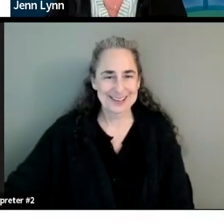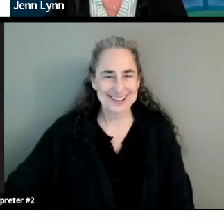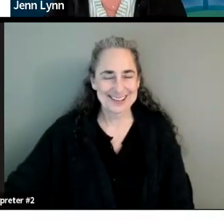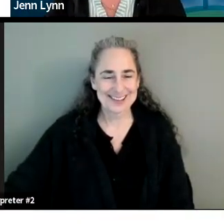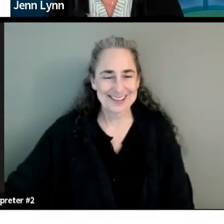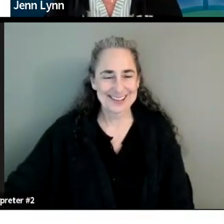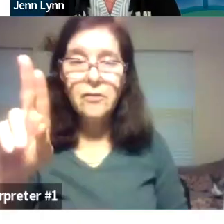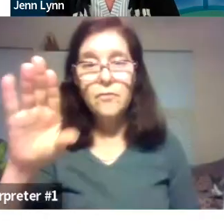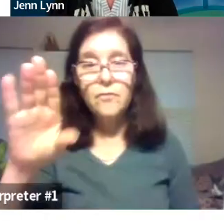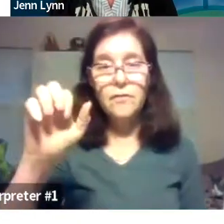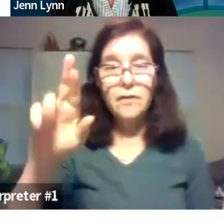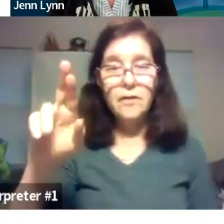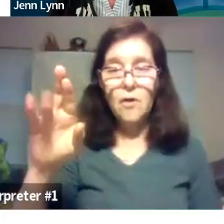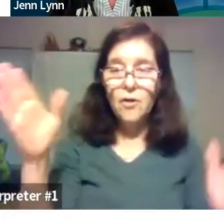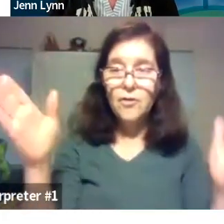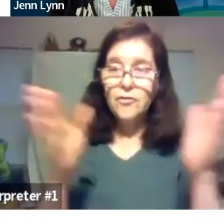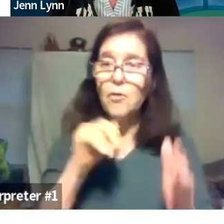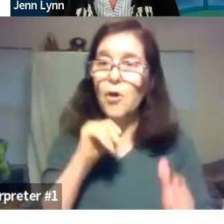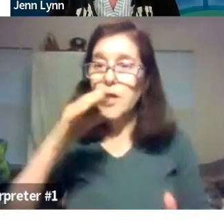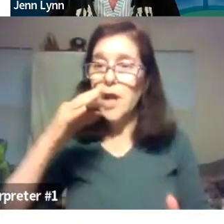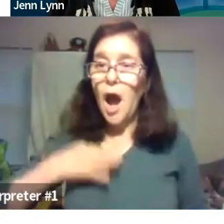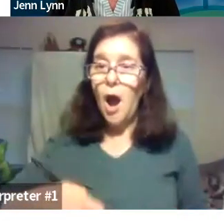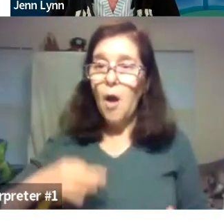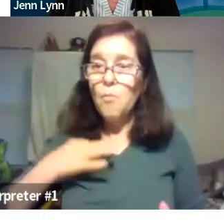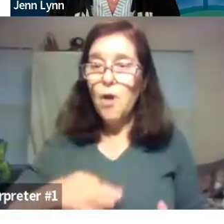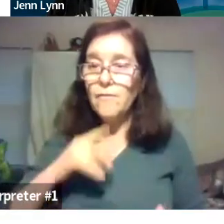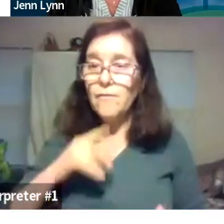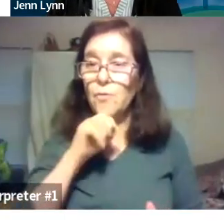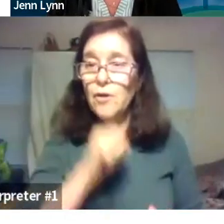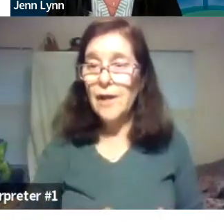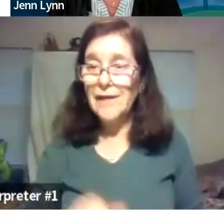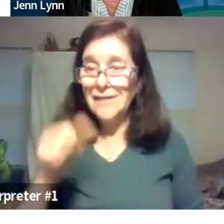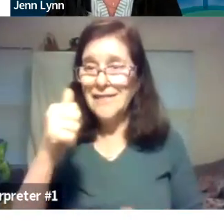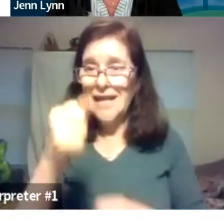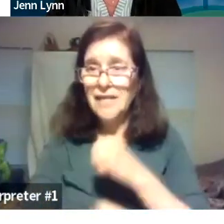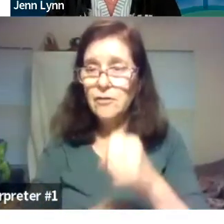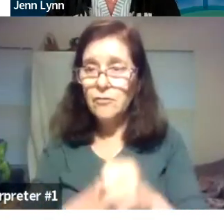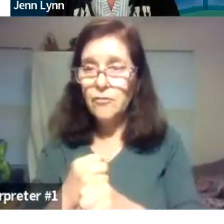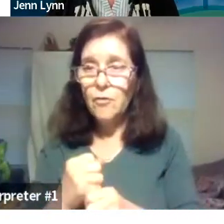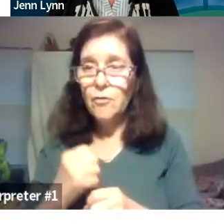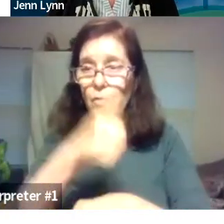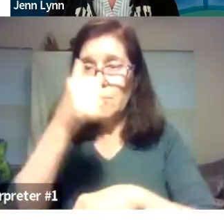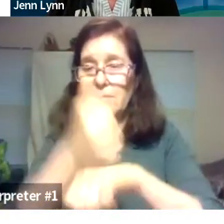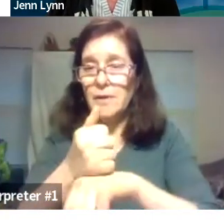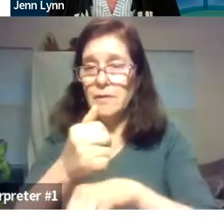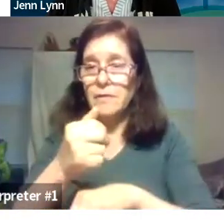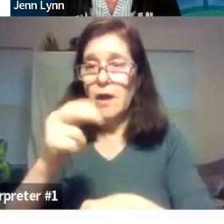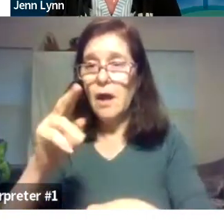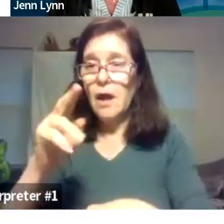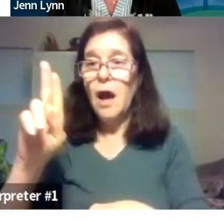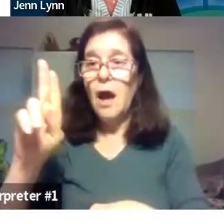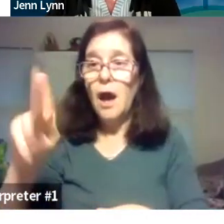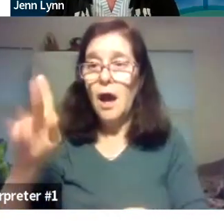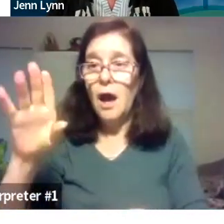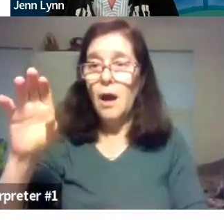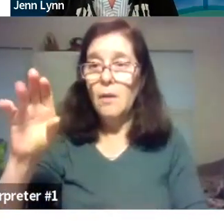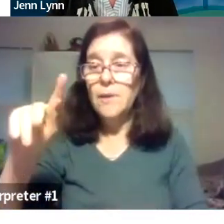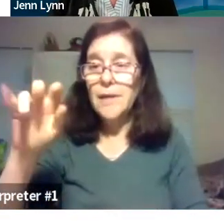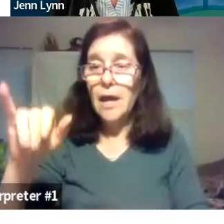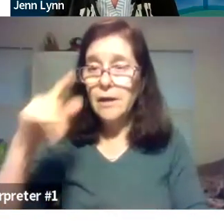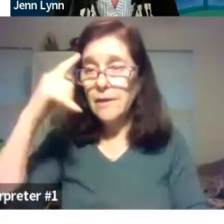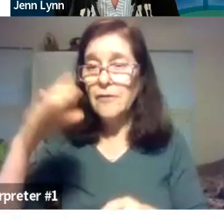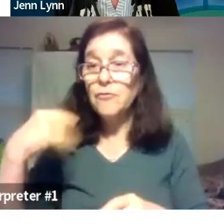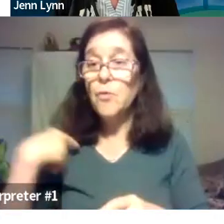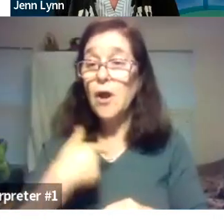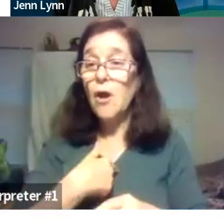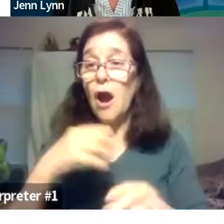UCR is a small nonprofit. We are 10 years old and we're based in Up County because that's where our office is. Go ahead to the